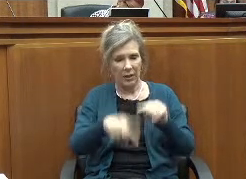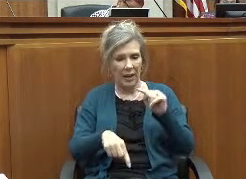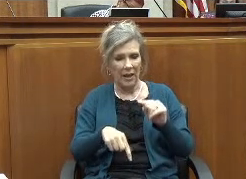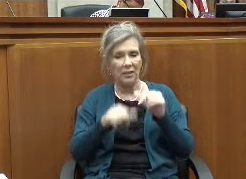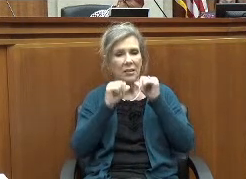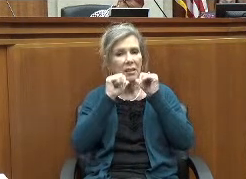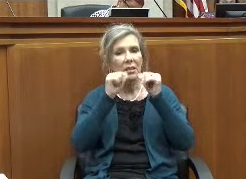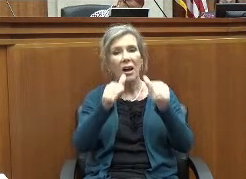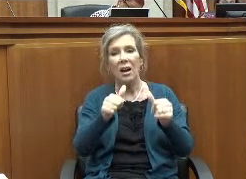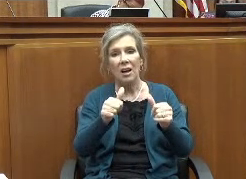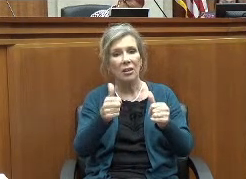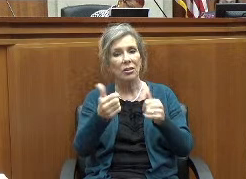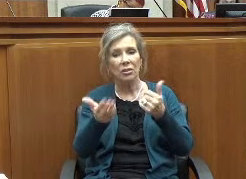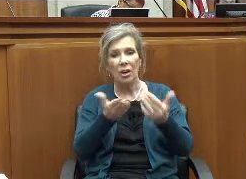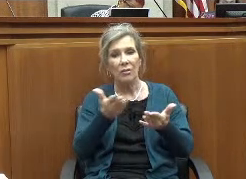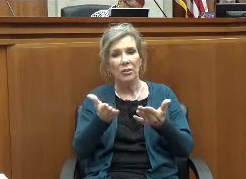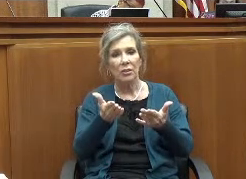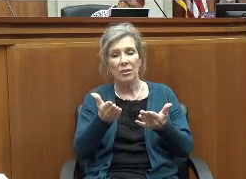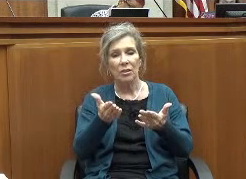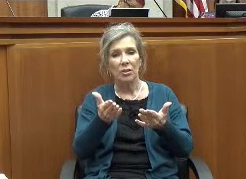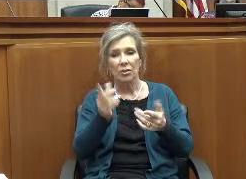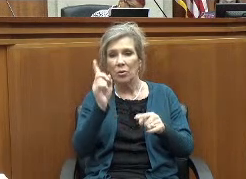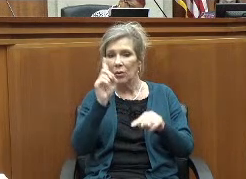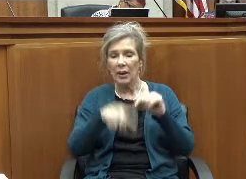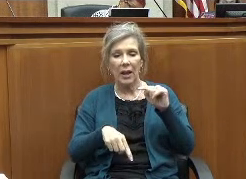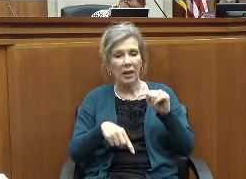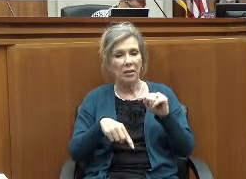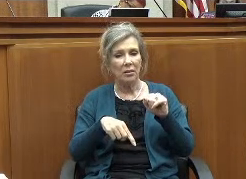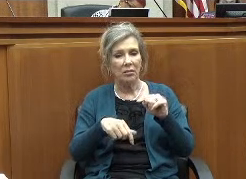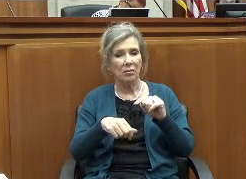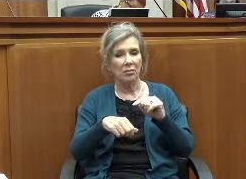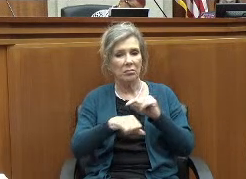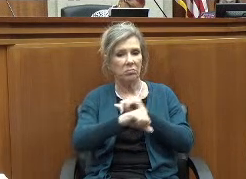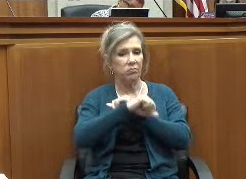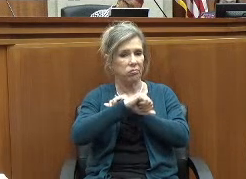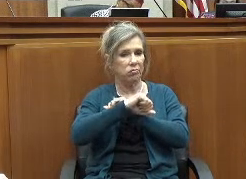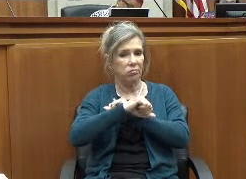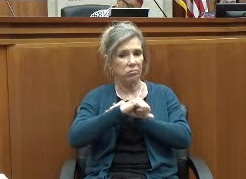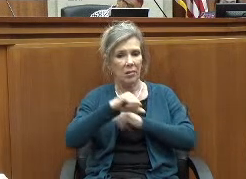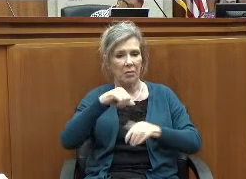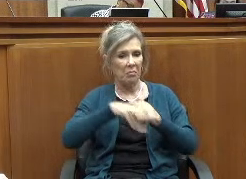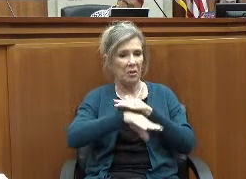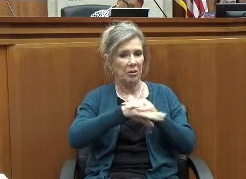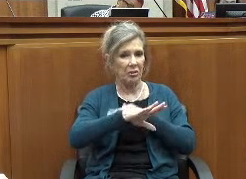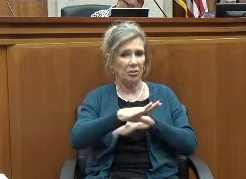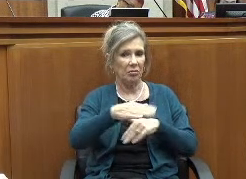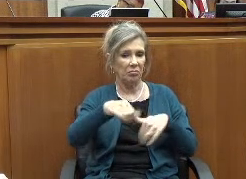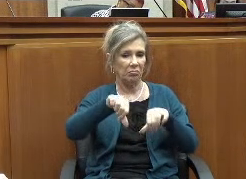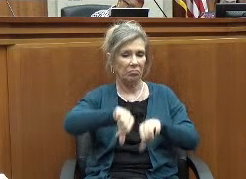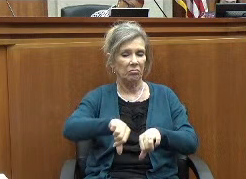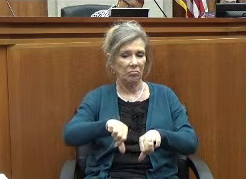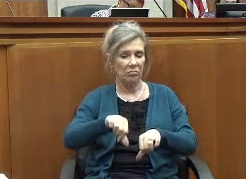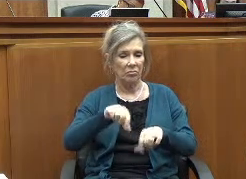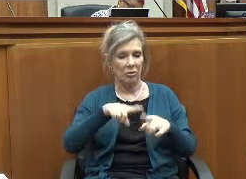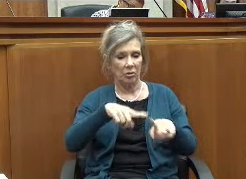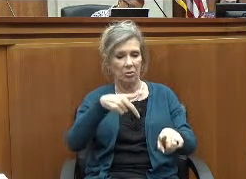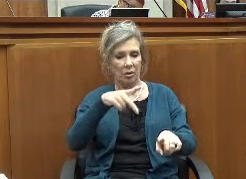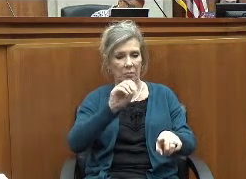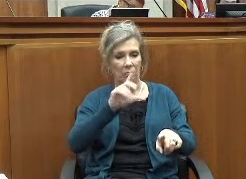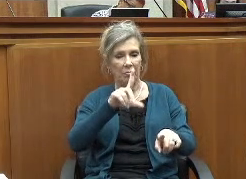deny services, or that you cannot deny admission to a learning pod based on a